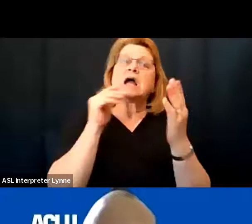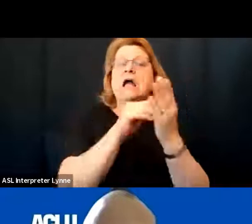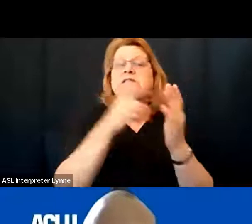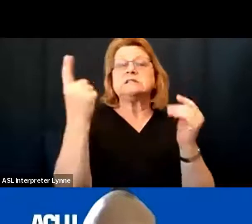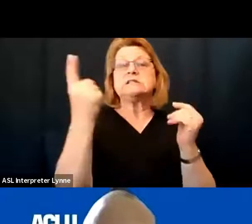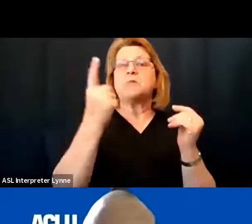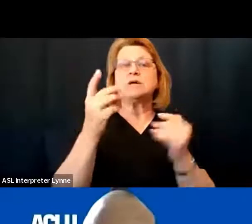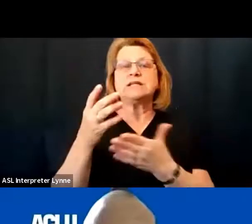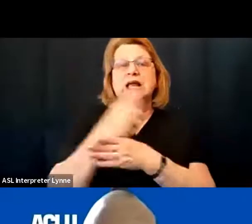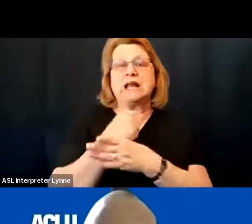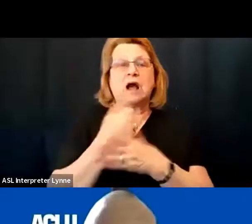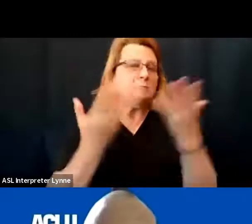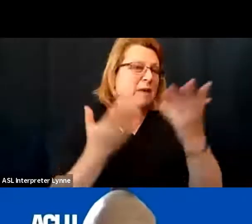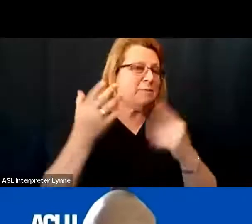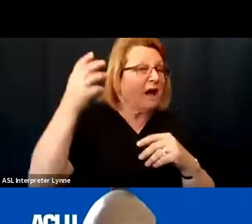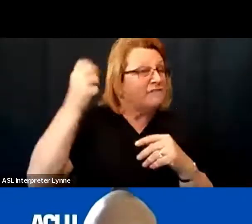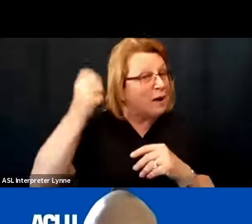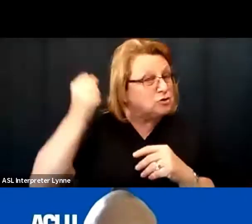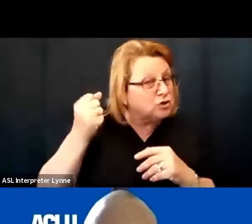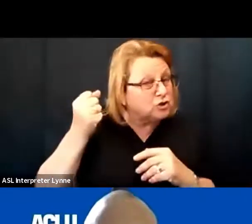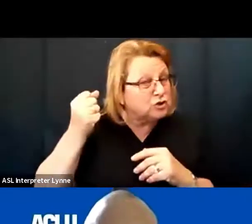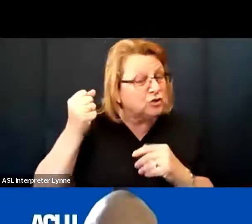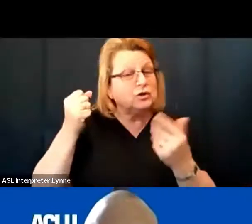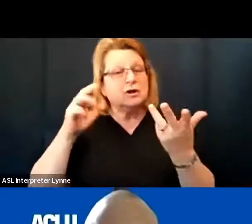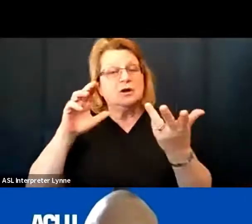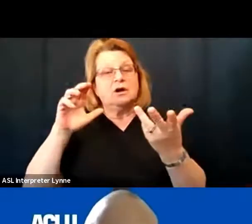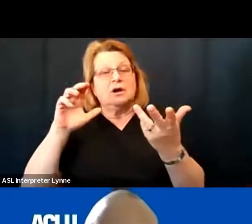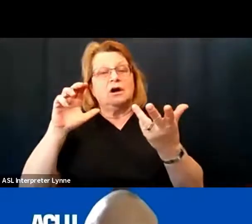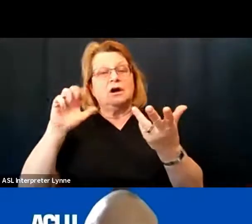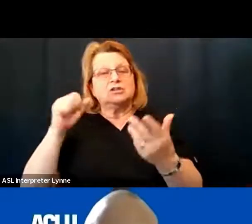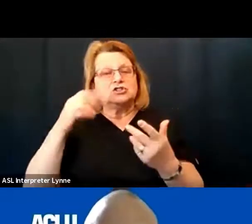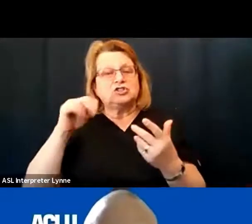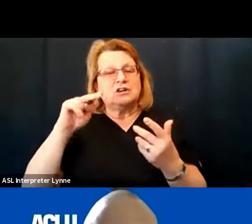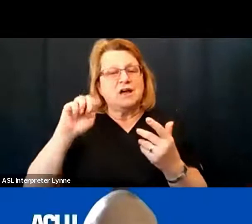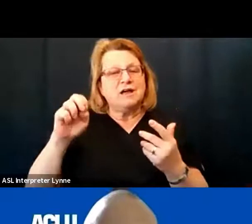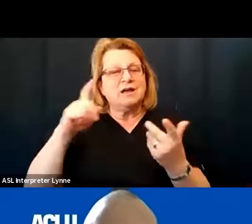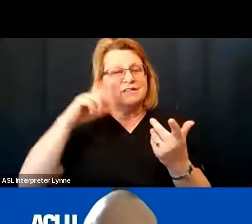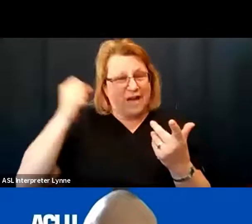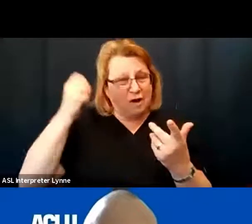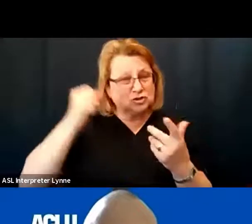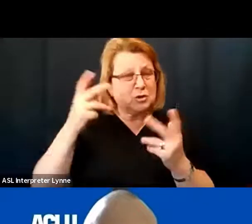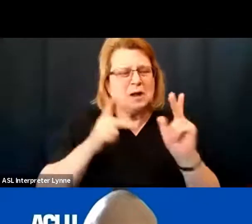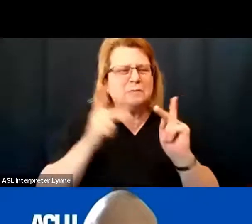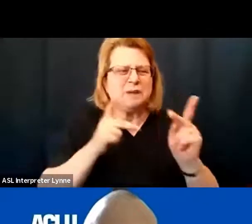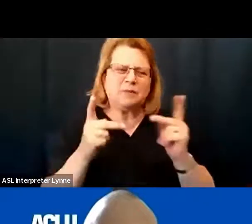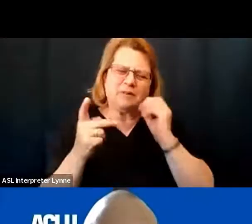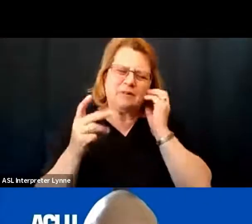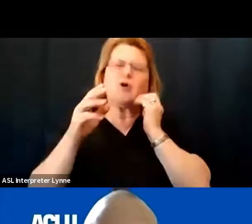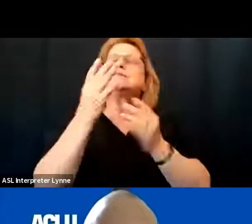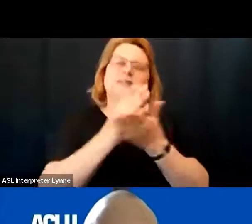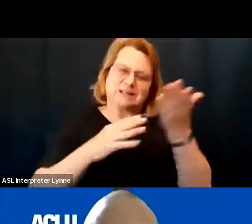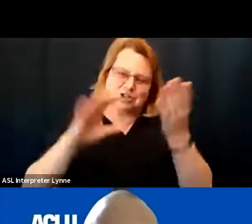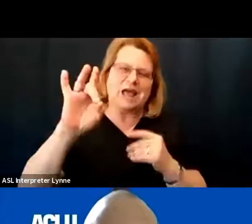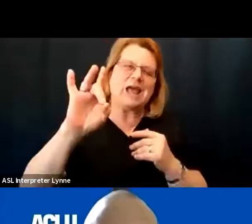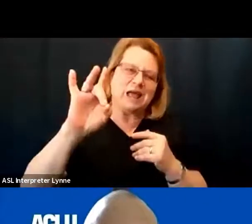be a voucher. You know, a Section 8 voucher is one example people may be most familiar with, but there are other